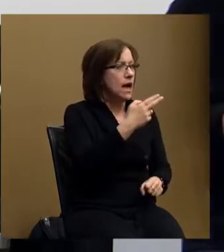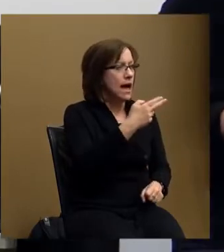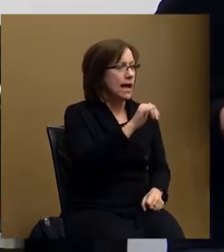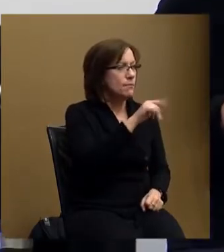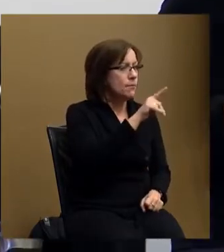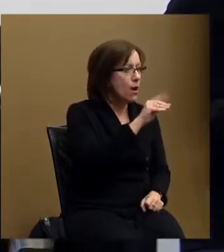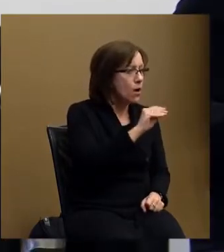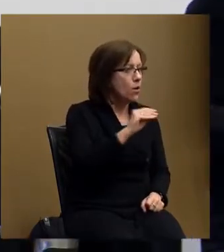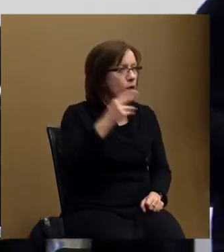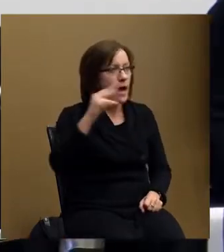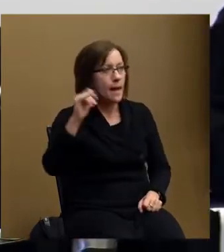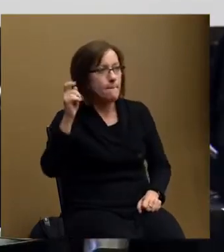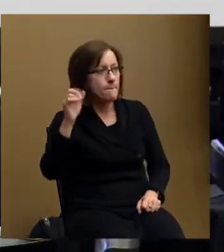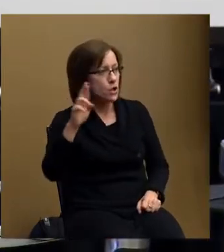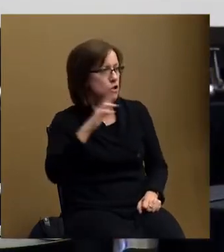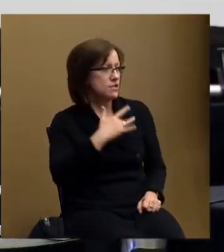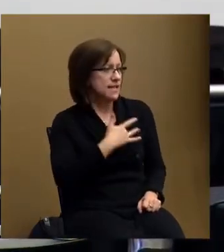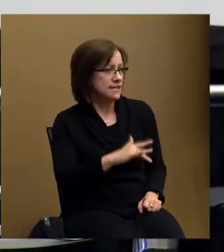hyposensitivity.